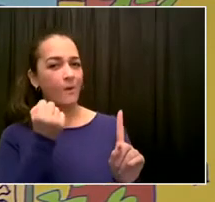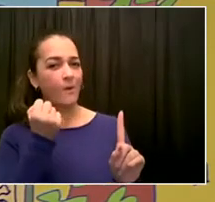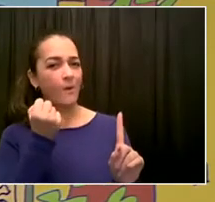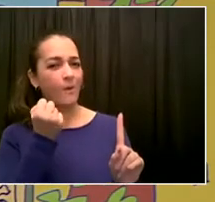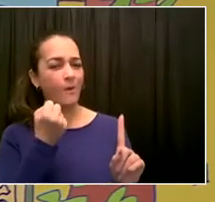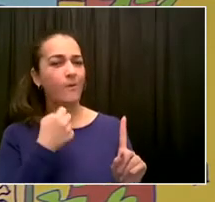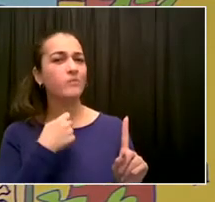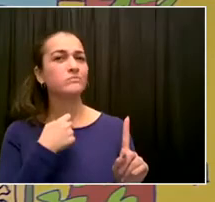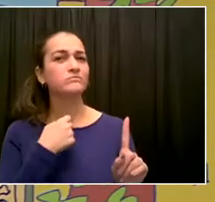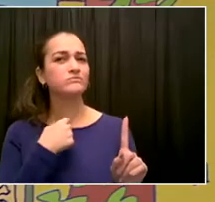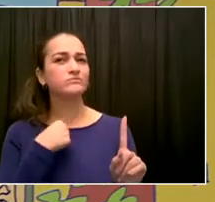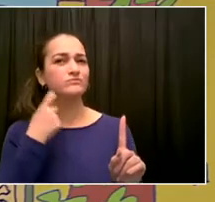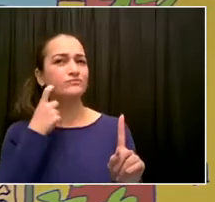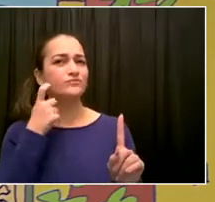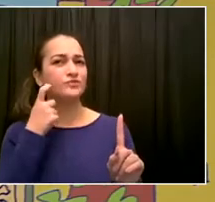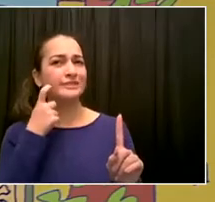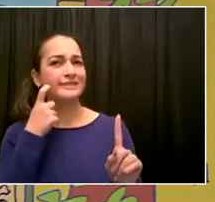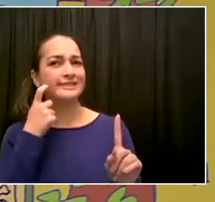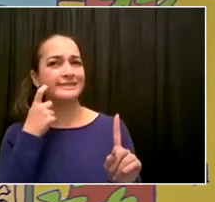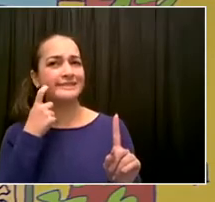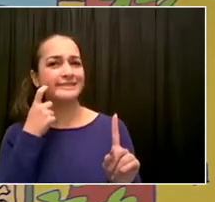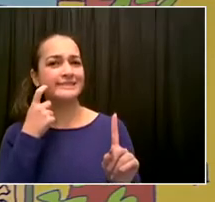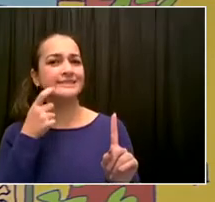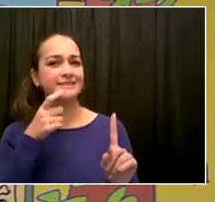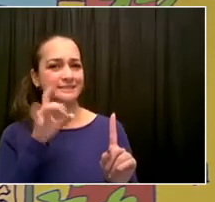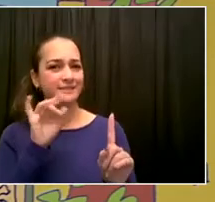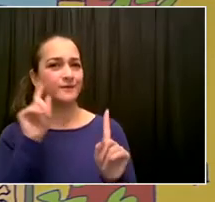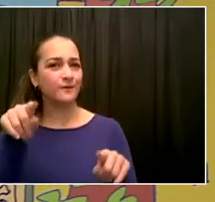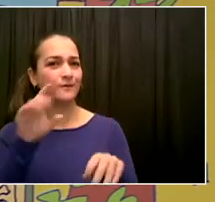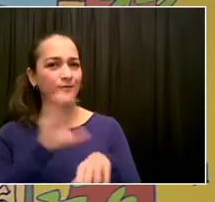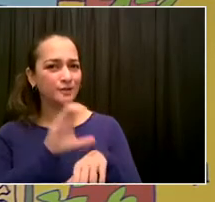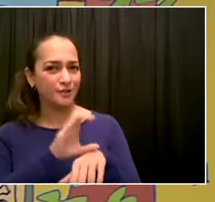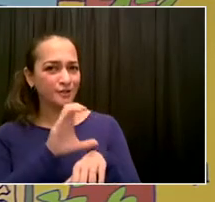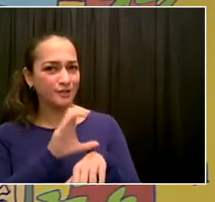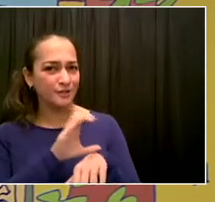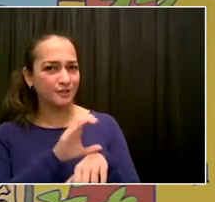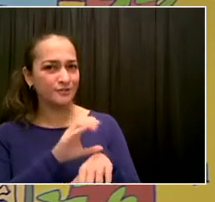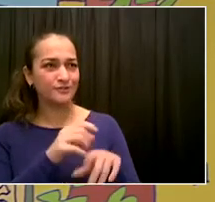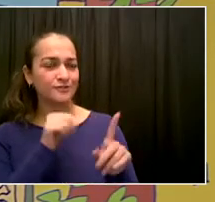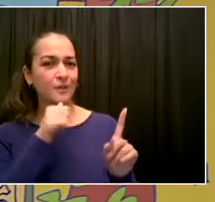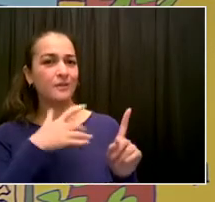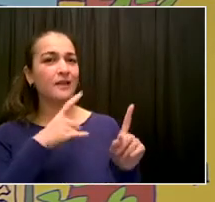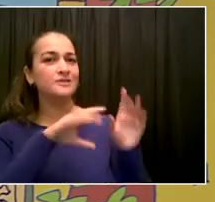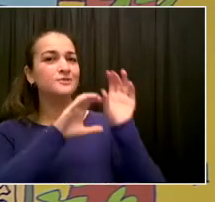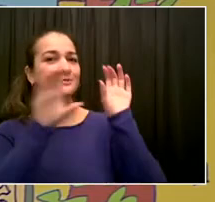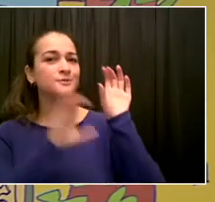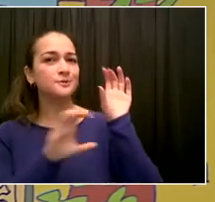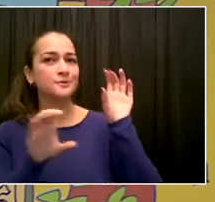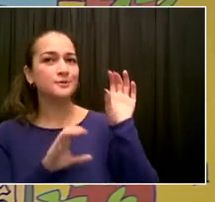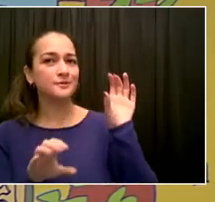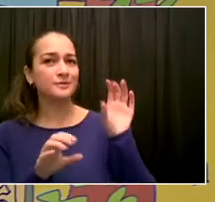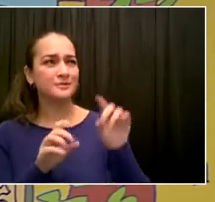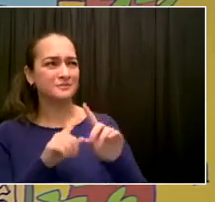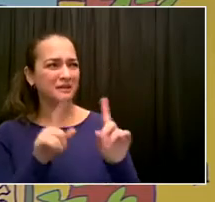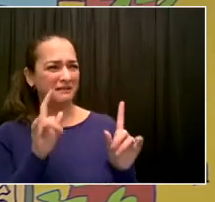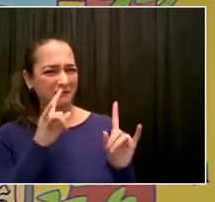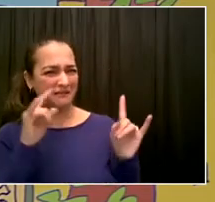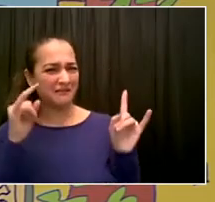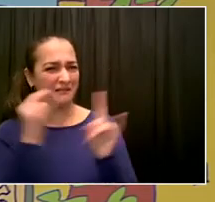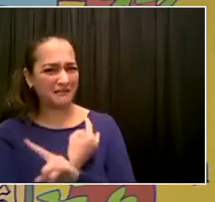still on a digital platform. Wish these were in person. Anyway, just wanted to be not afraid, as the Lord said. Let us back into your